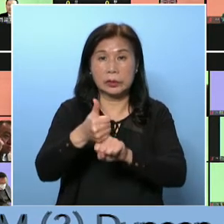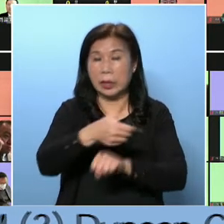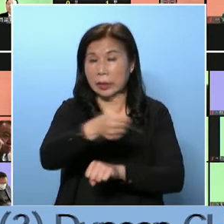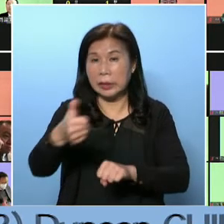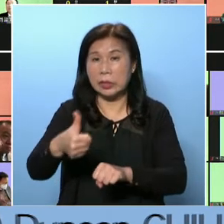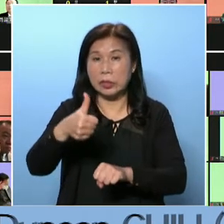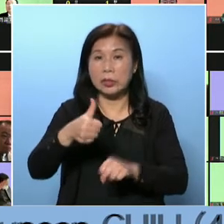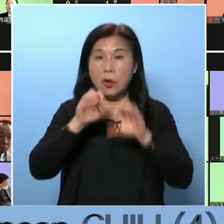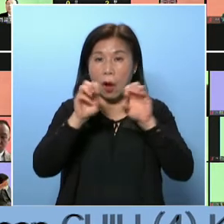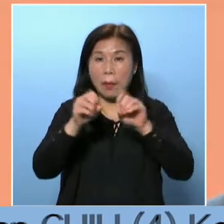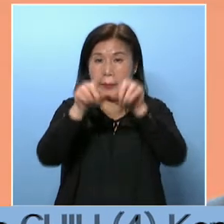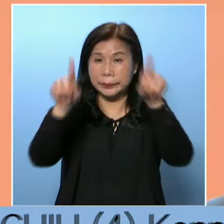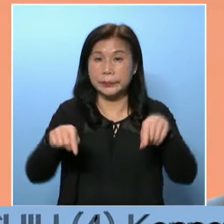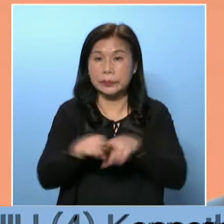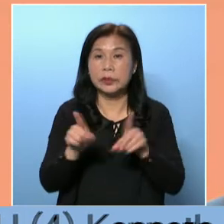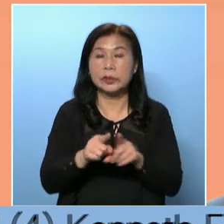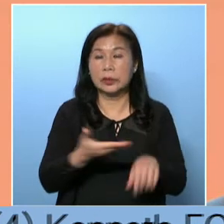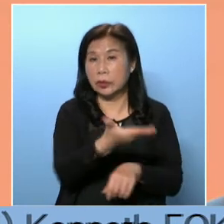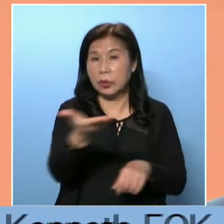I speak to support this motion of thanks.